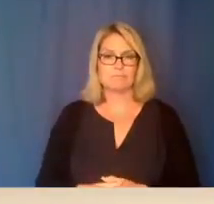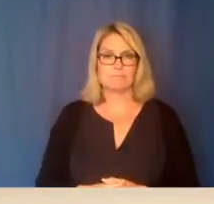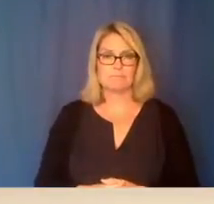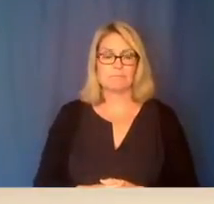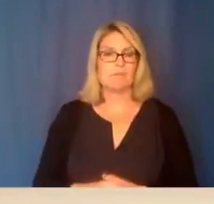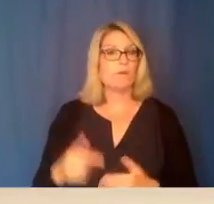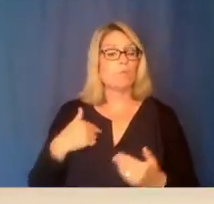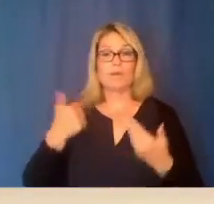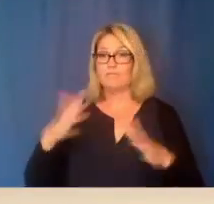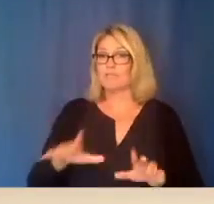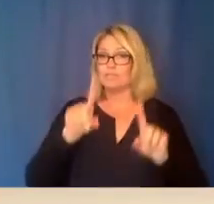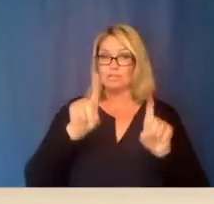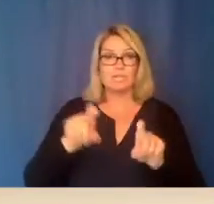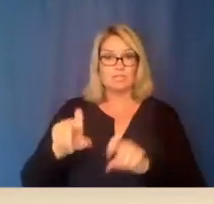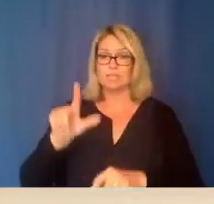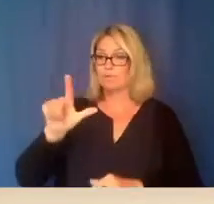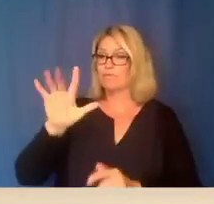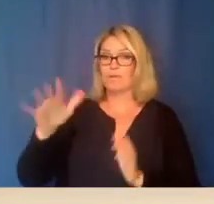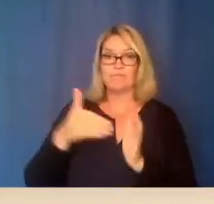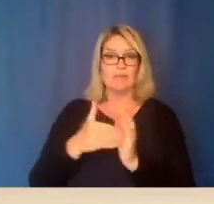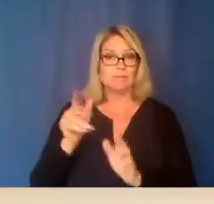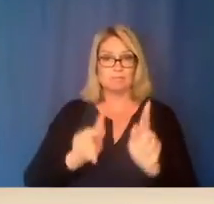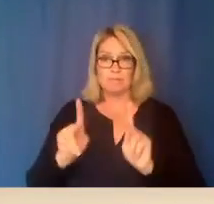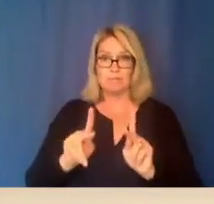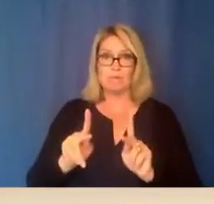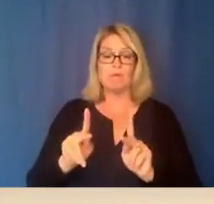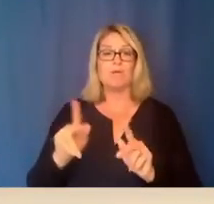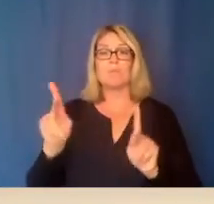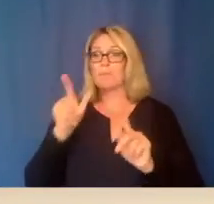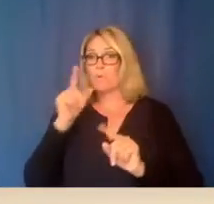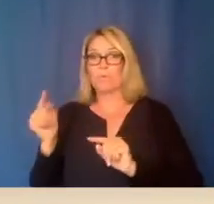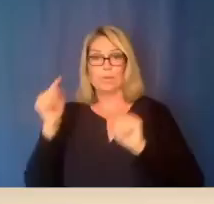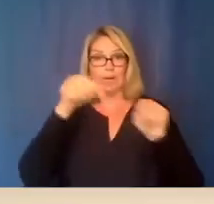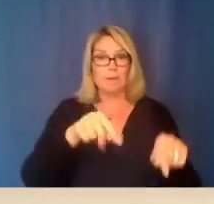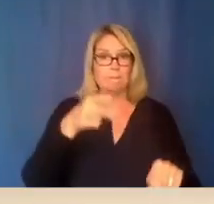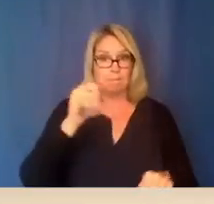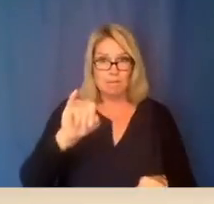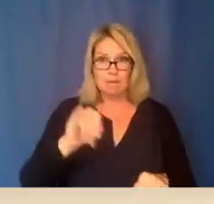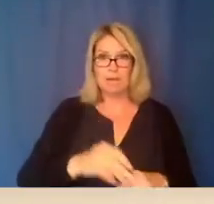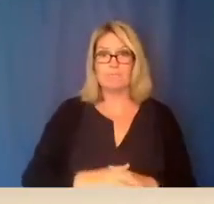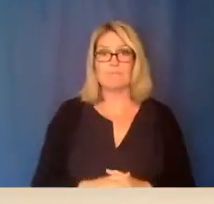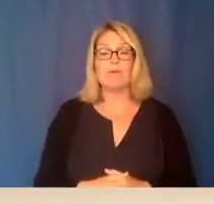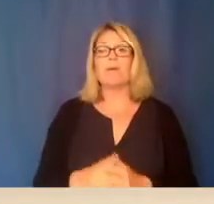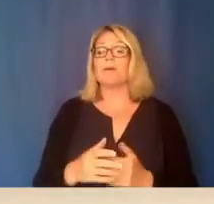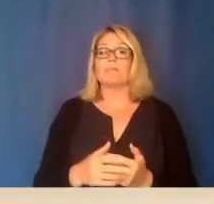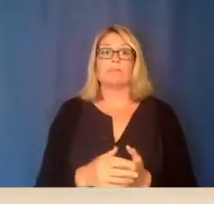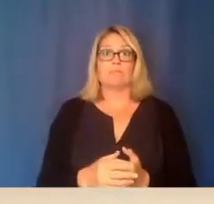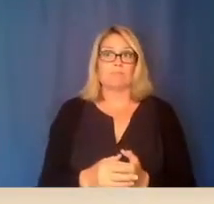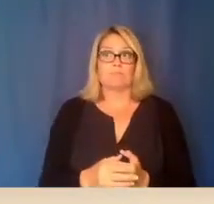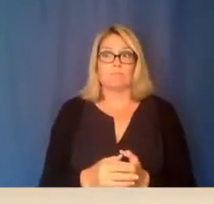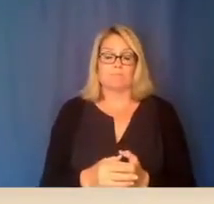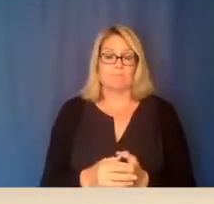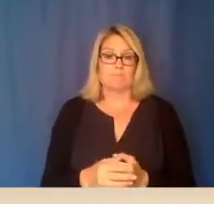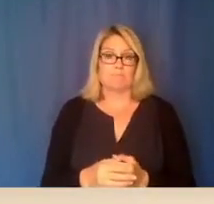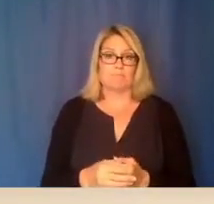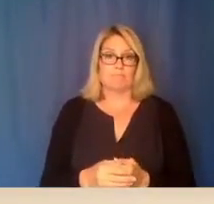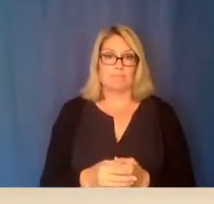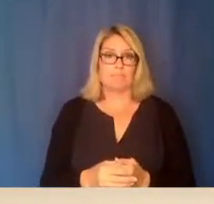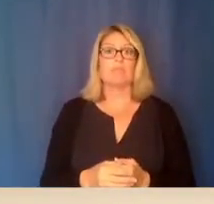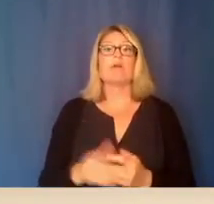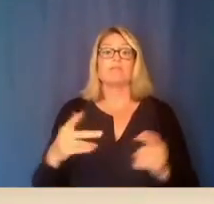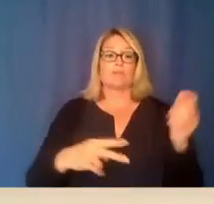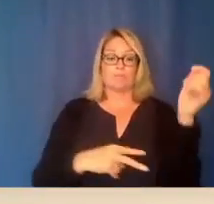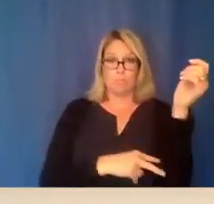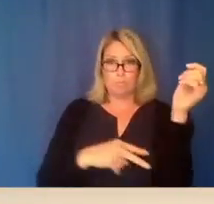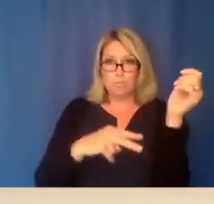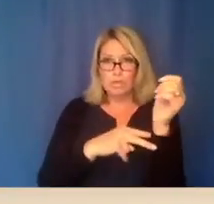of 25,000 people at our points of entry, the majority of that, of course, at the bridge, but also on